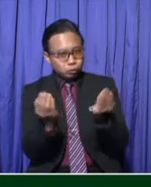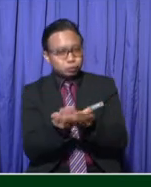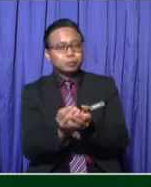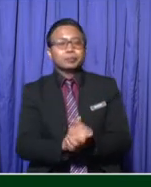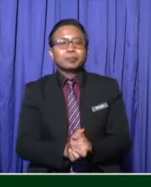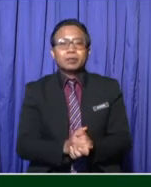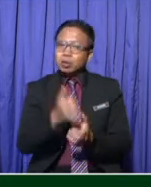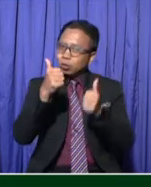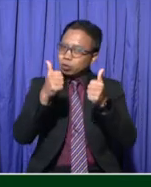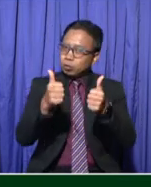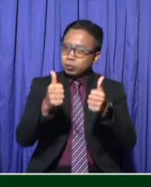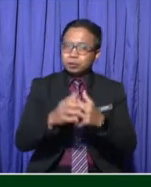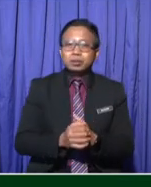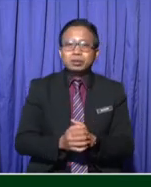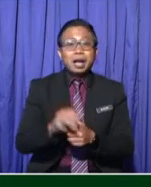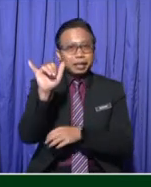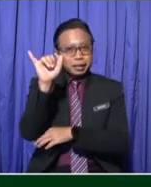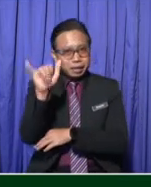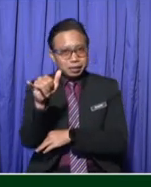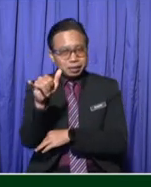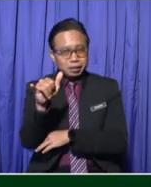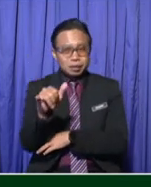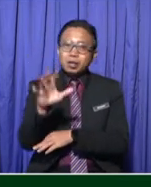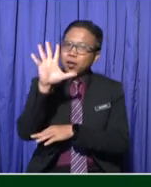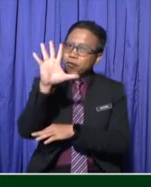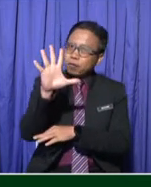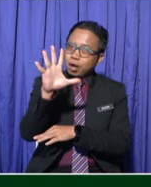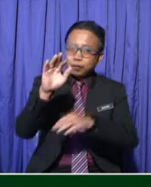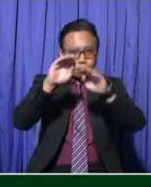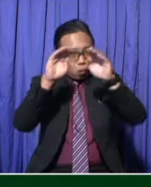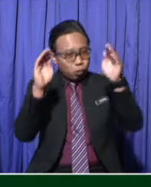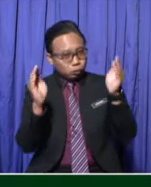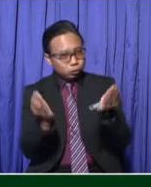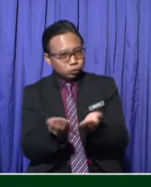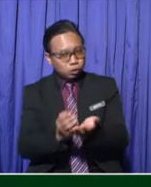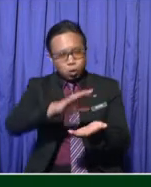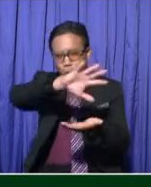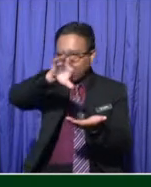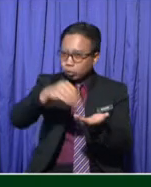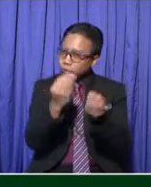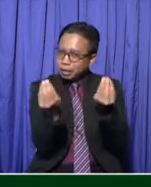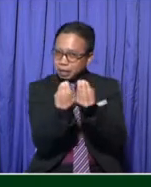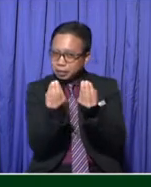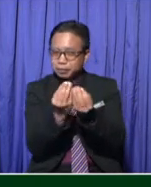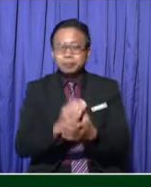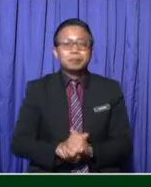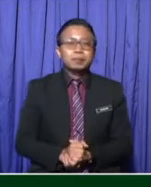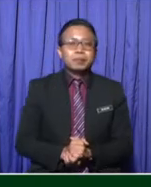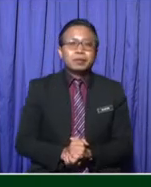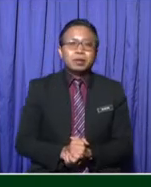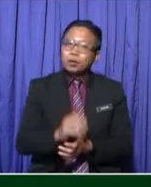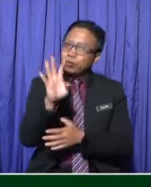good. Yes, there are five balls all together.